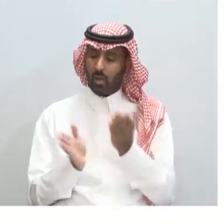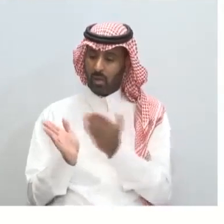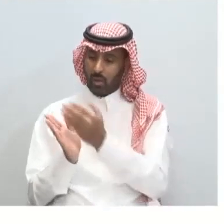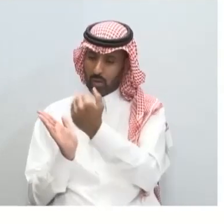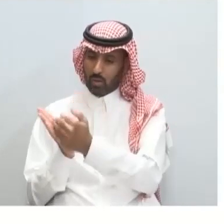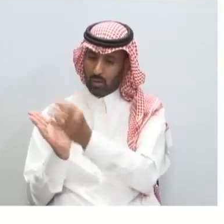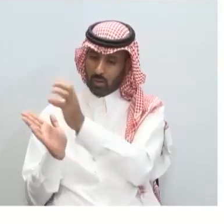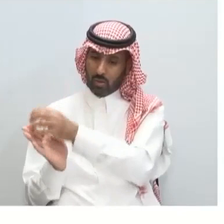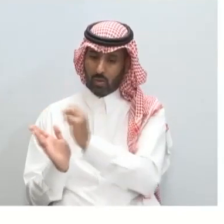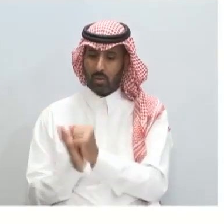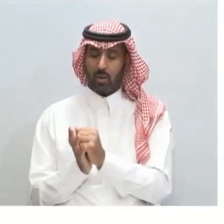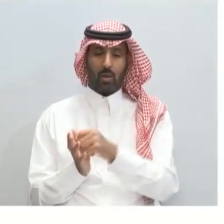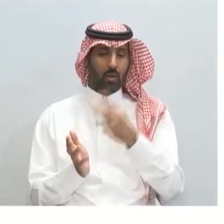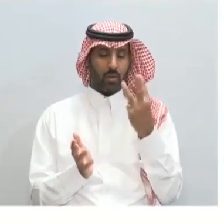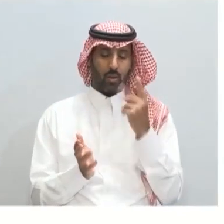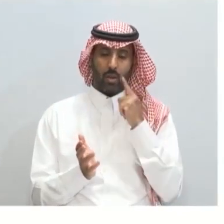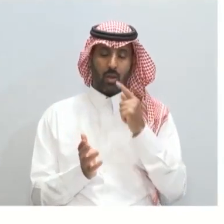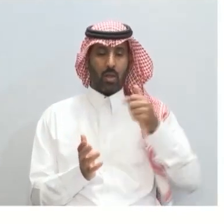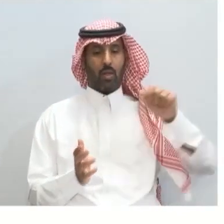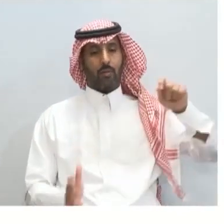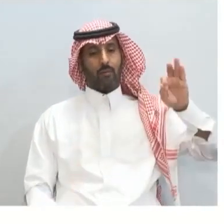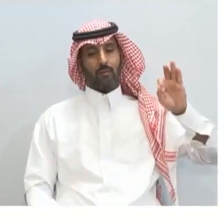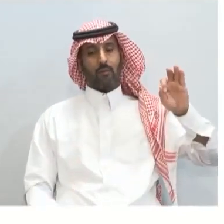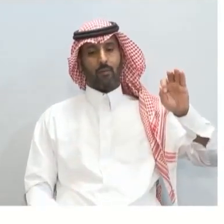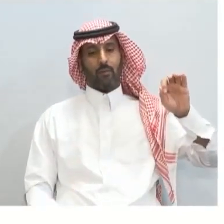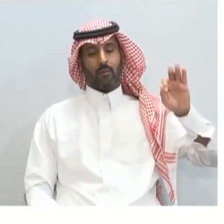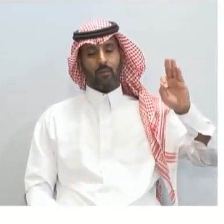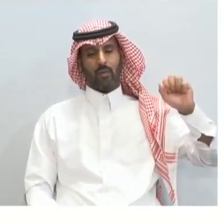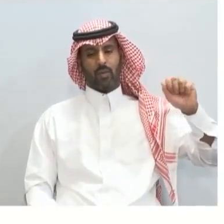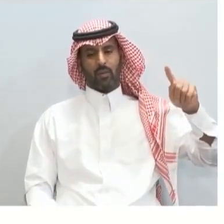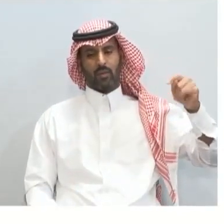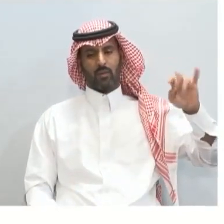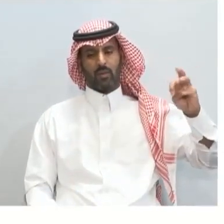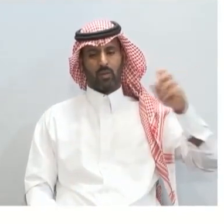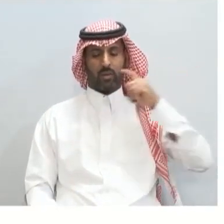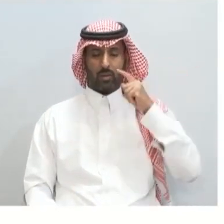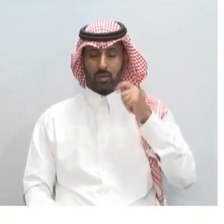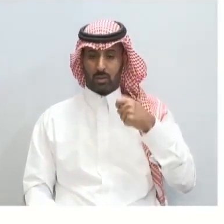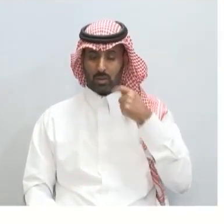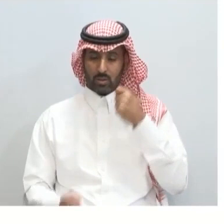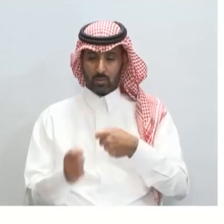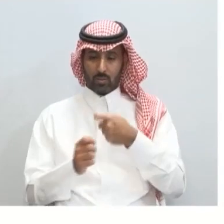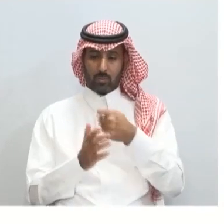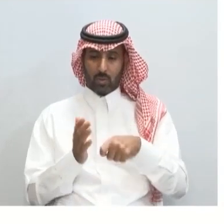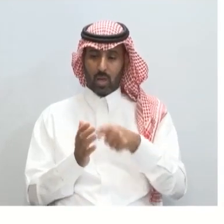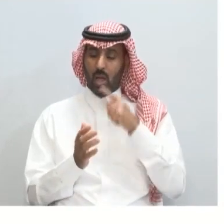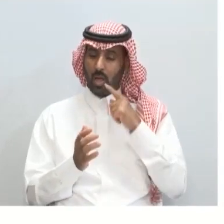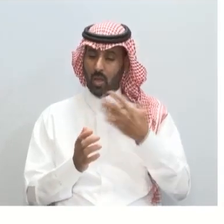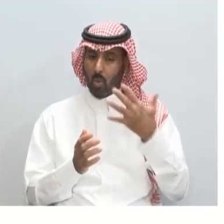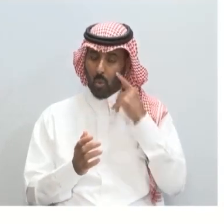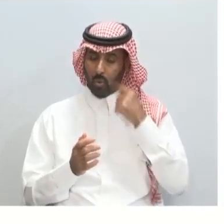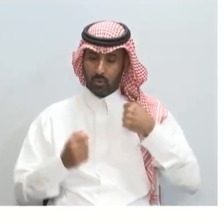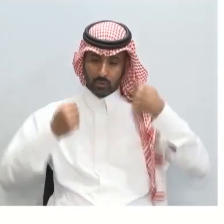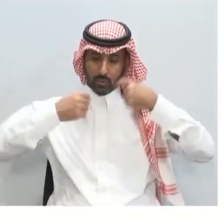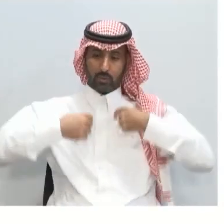out number three Fatima bought a new dress she tries she tries it on and asks what maaha